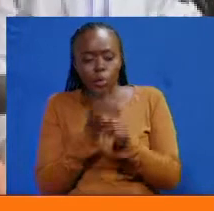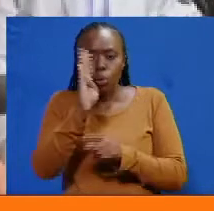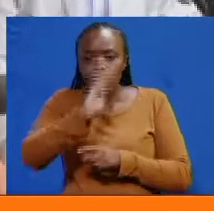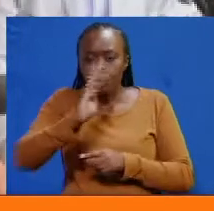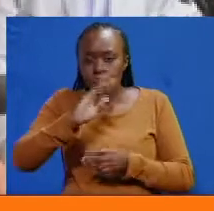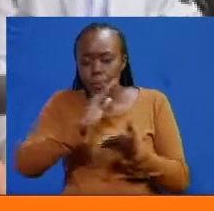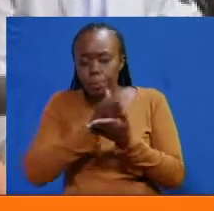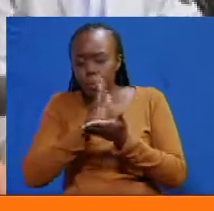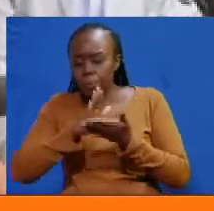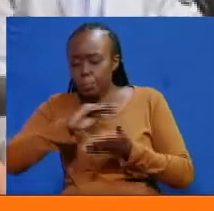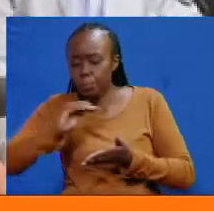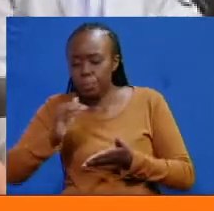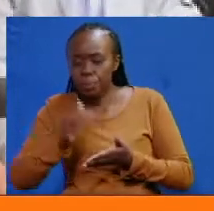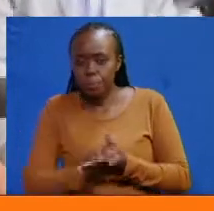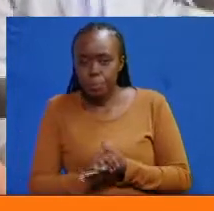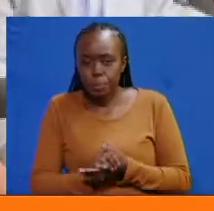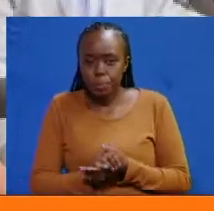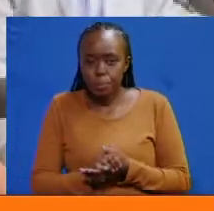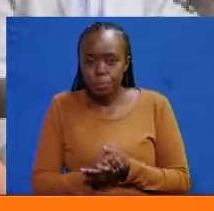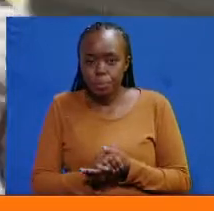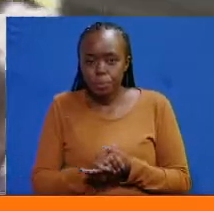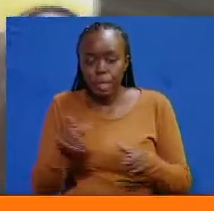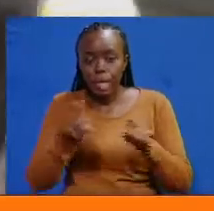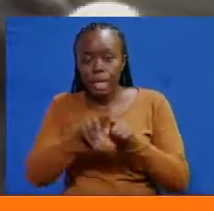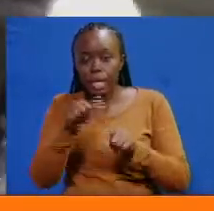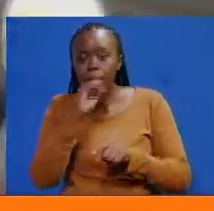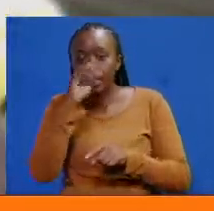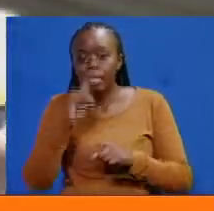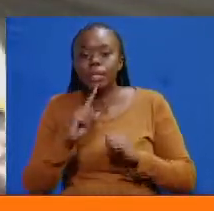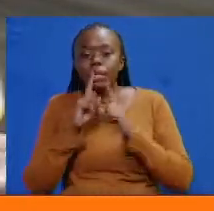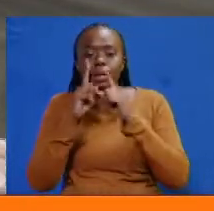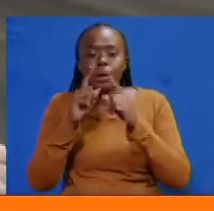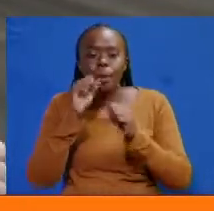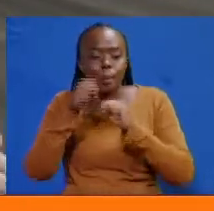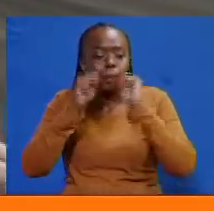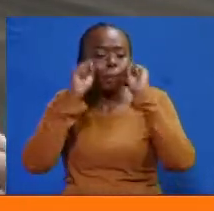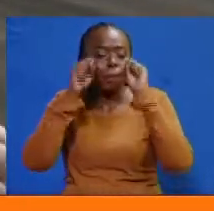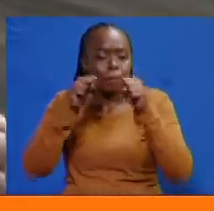sub-county. Na jana moja alisema itawezekana.